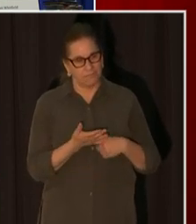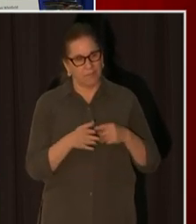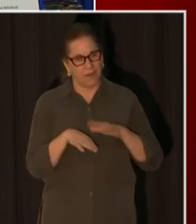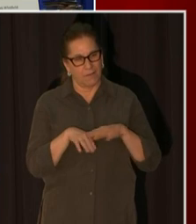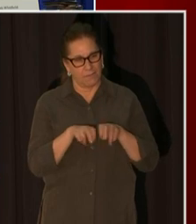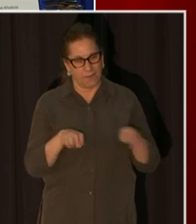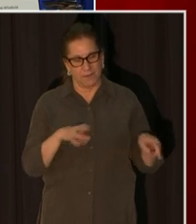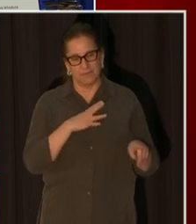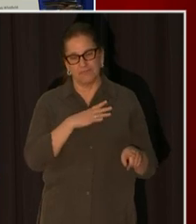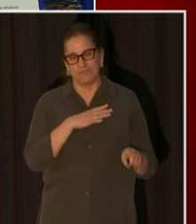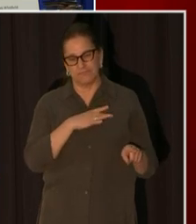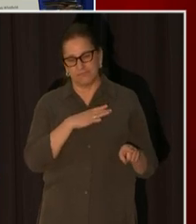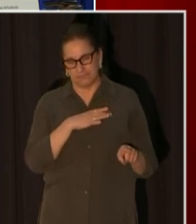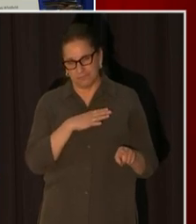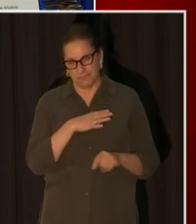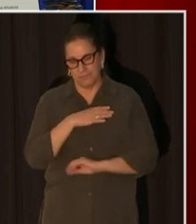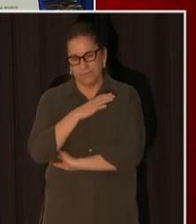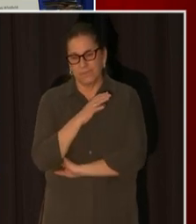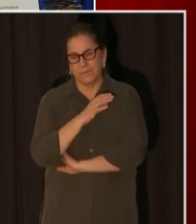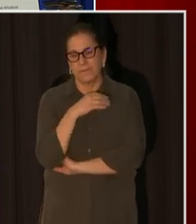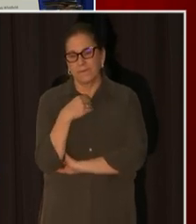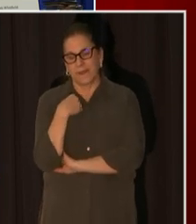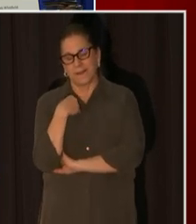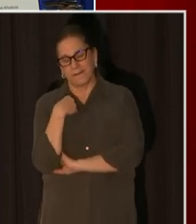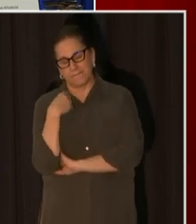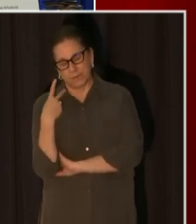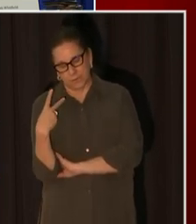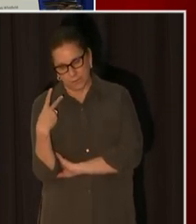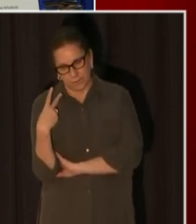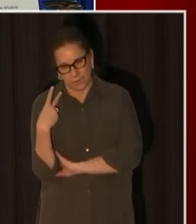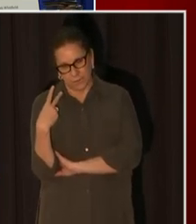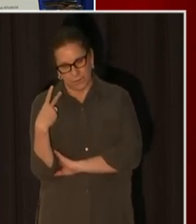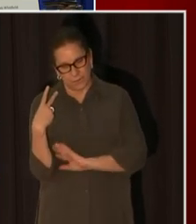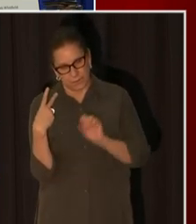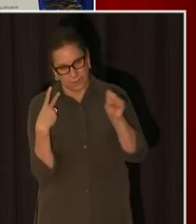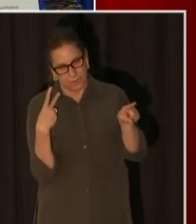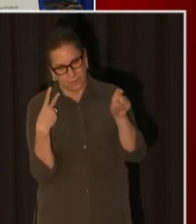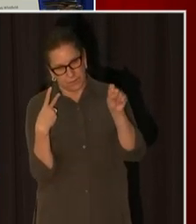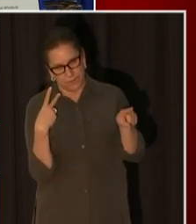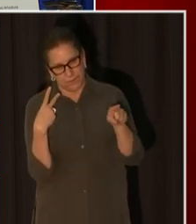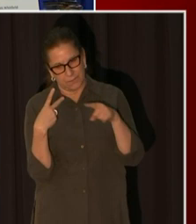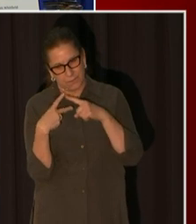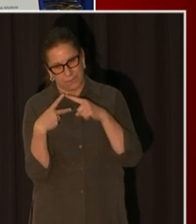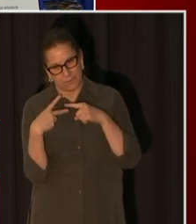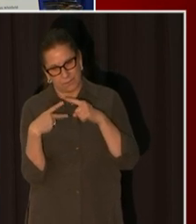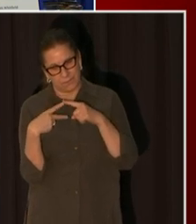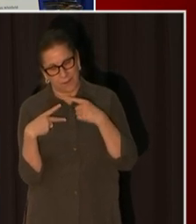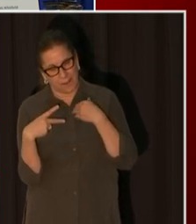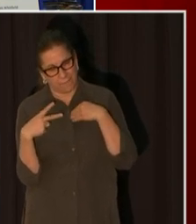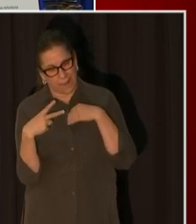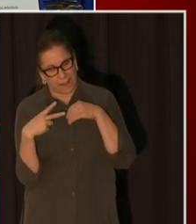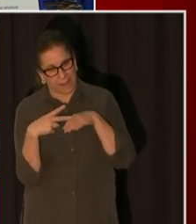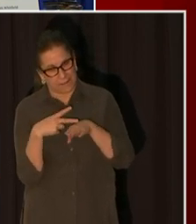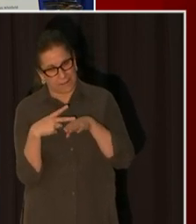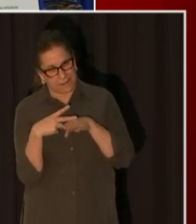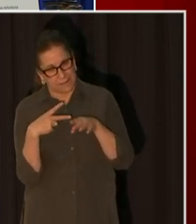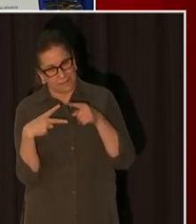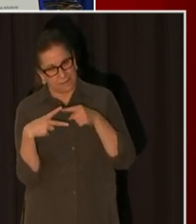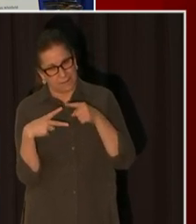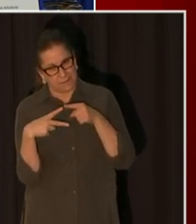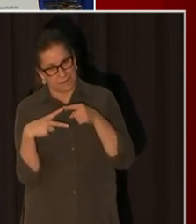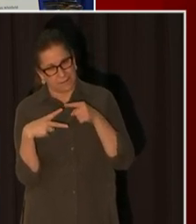program that was stood up in March. The council authorized the program. The mayor identified $25 million for the